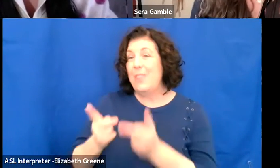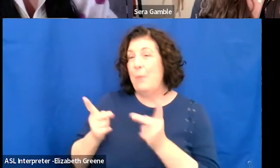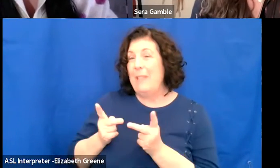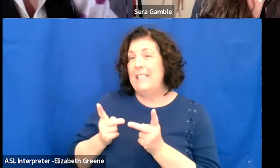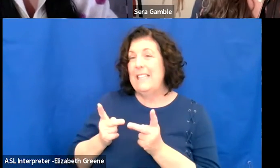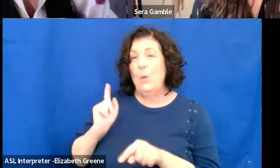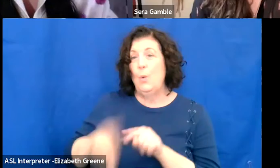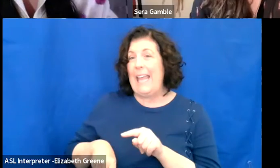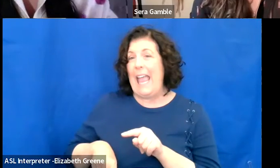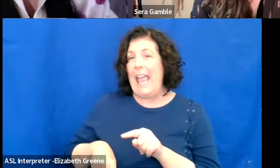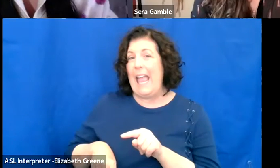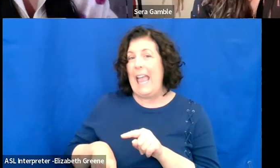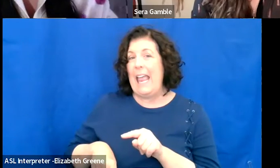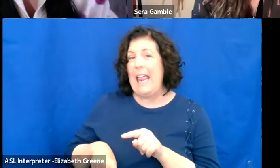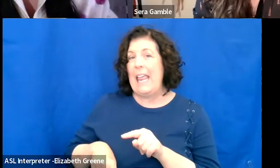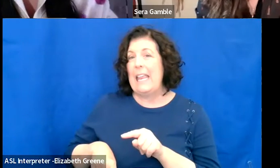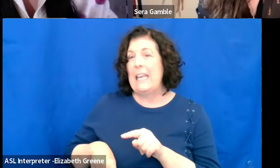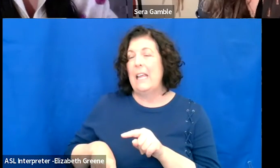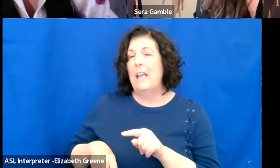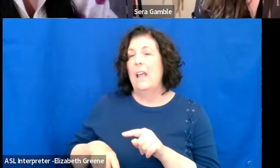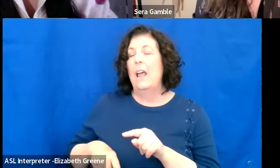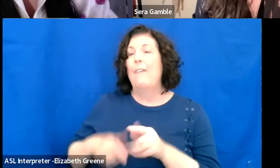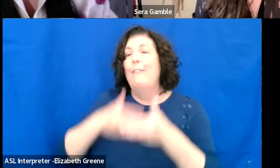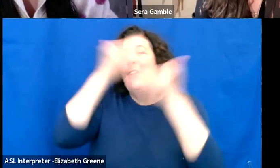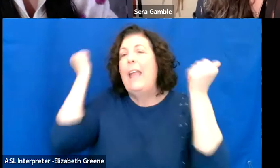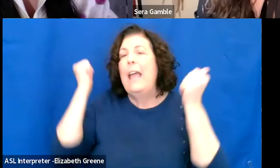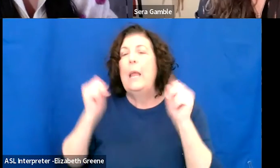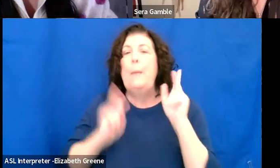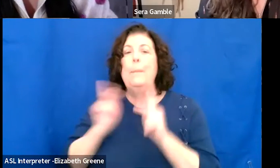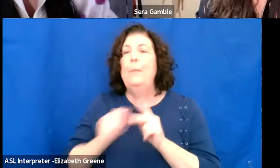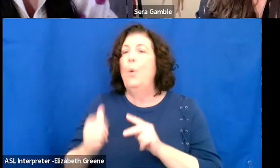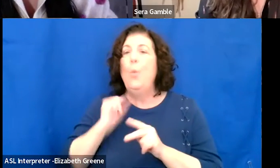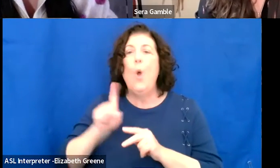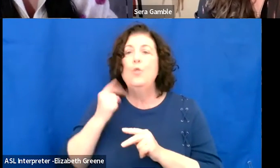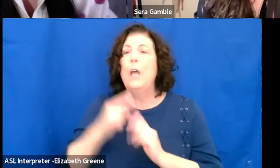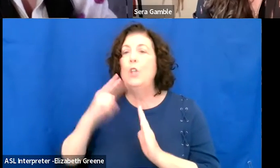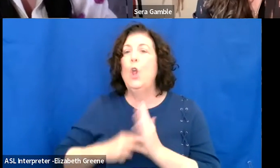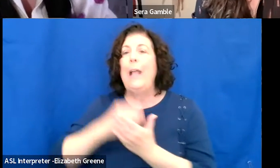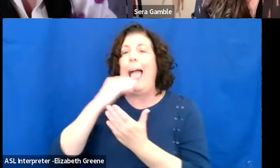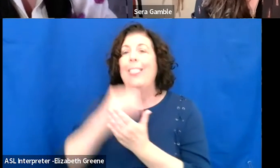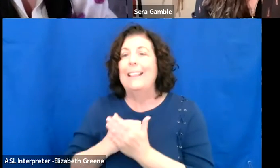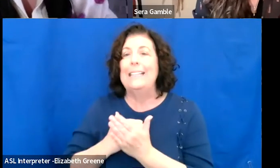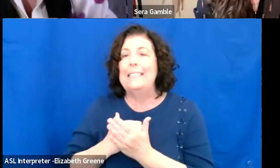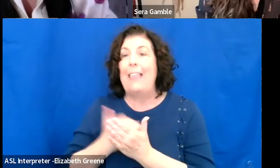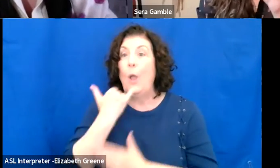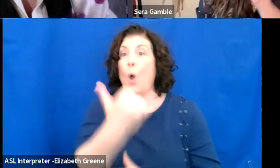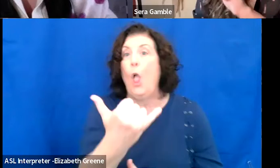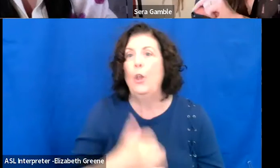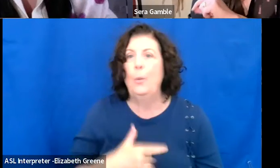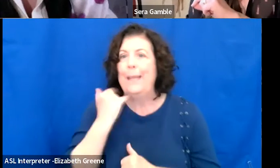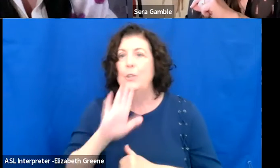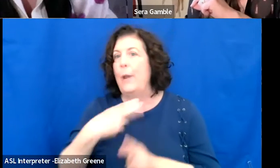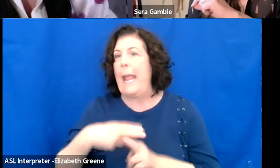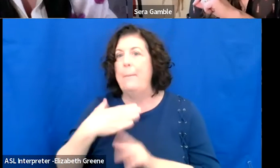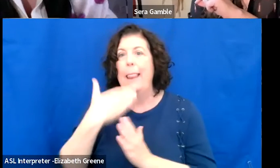can't take your eye off the ball is no one's going to just look at the list and call you because your name is on a list of finalists. Right. That's just